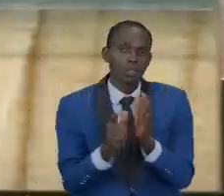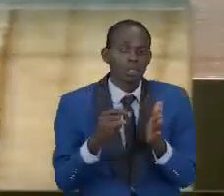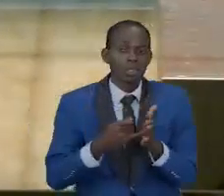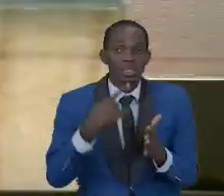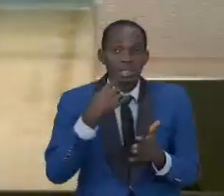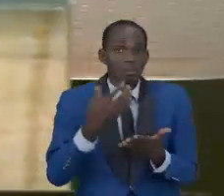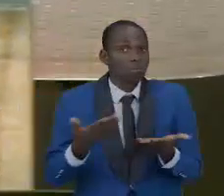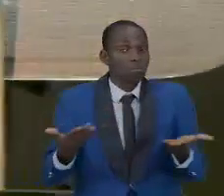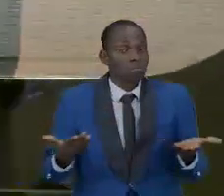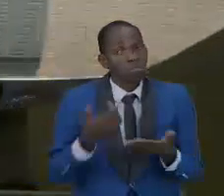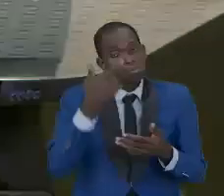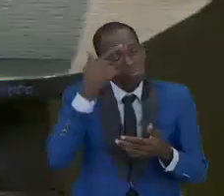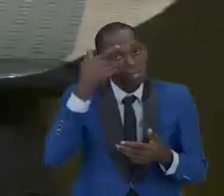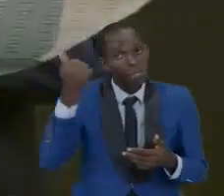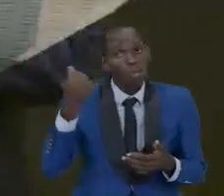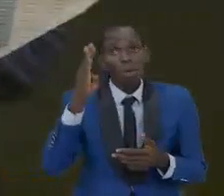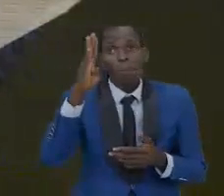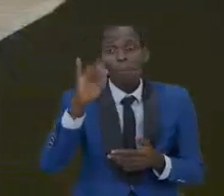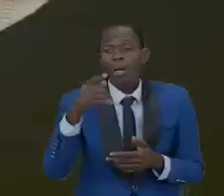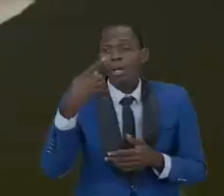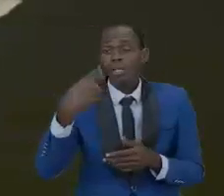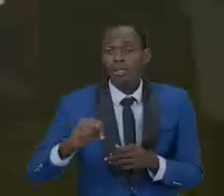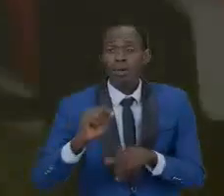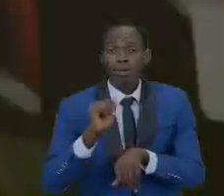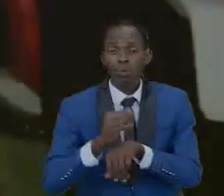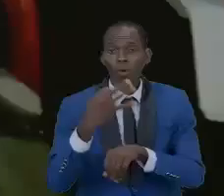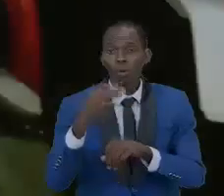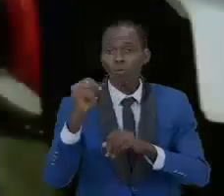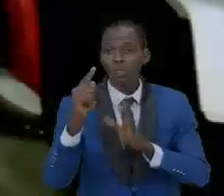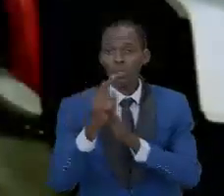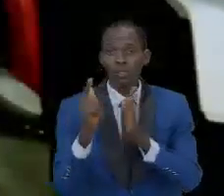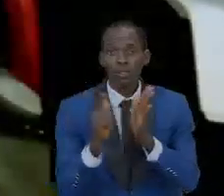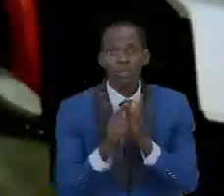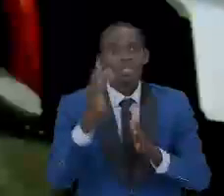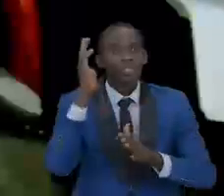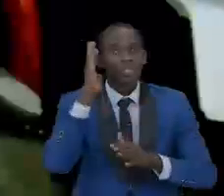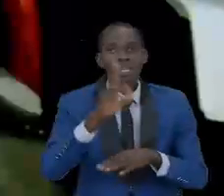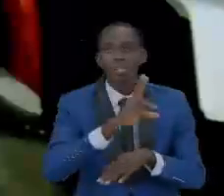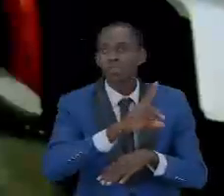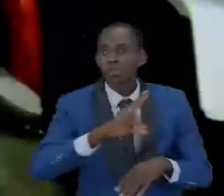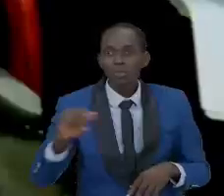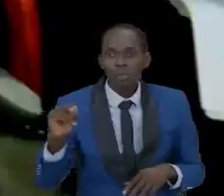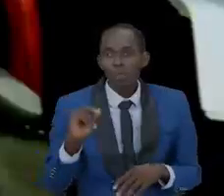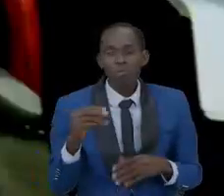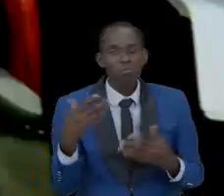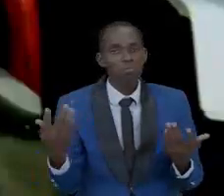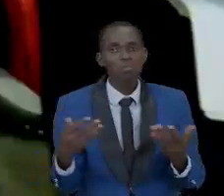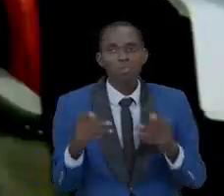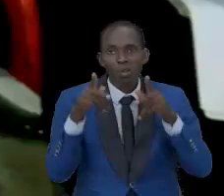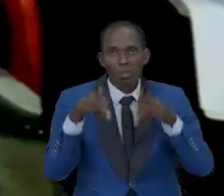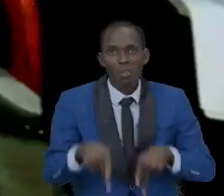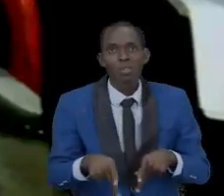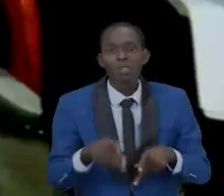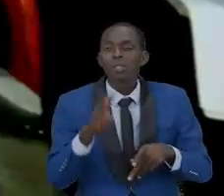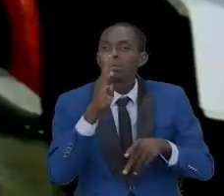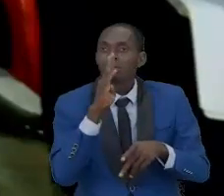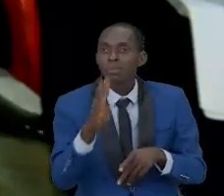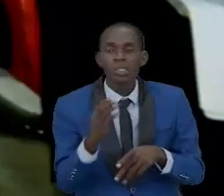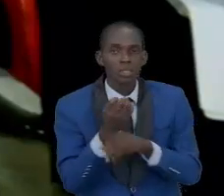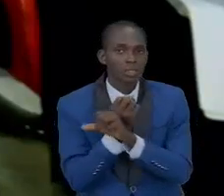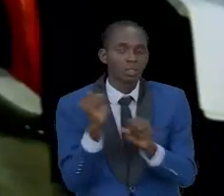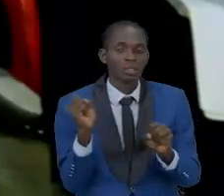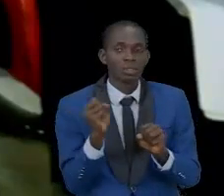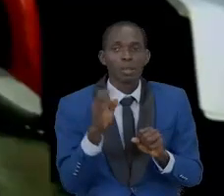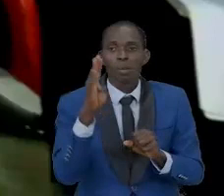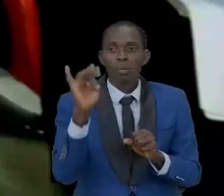says because for by The Works of the law shall no flesh be justified by The Works